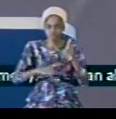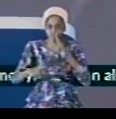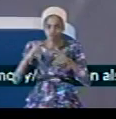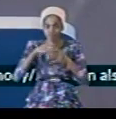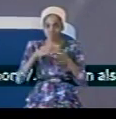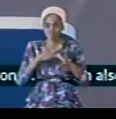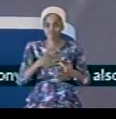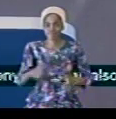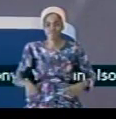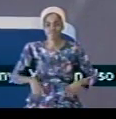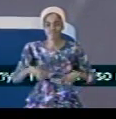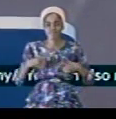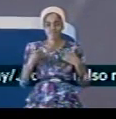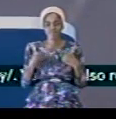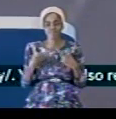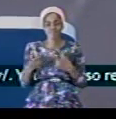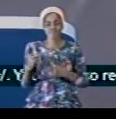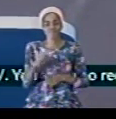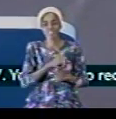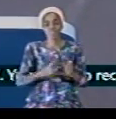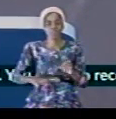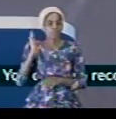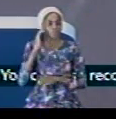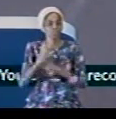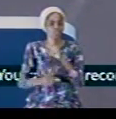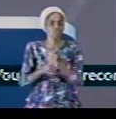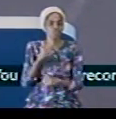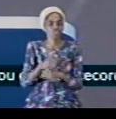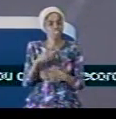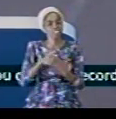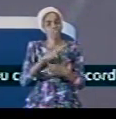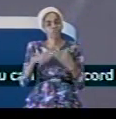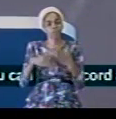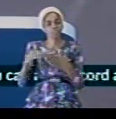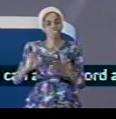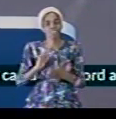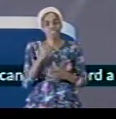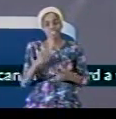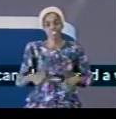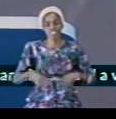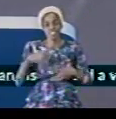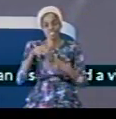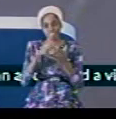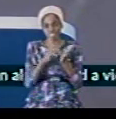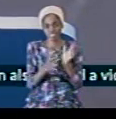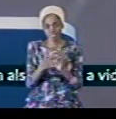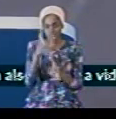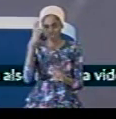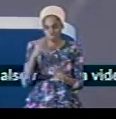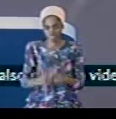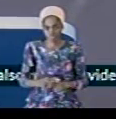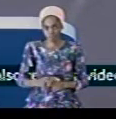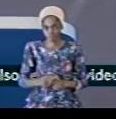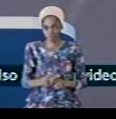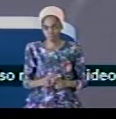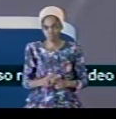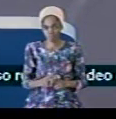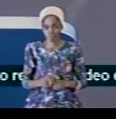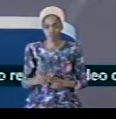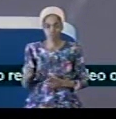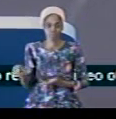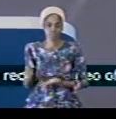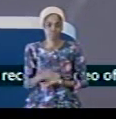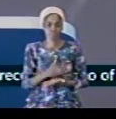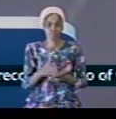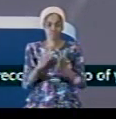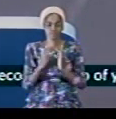life, the Lord will confirm it in all our lives in Jesus' name. The choir now.